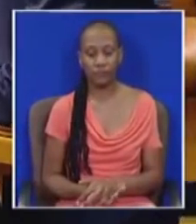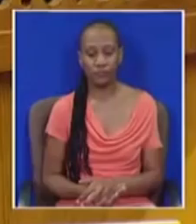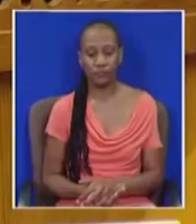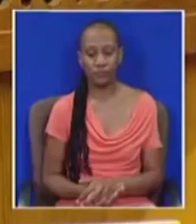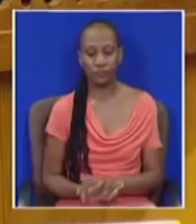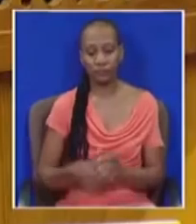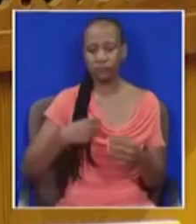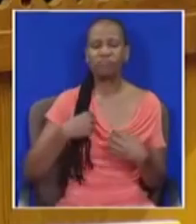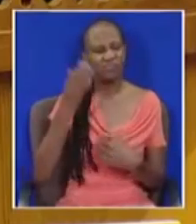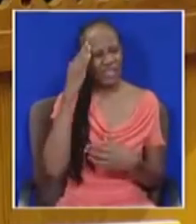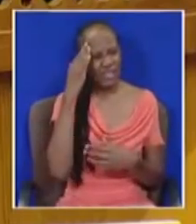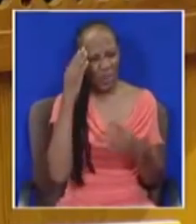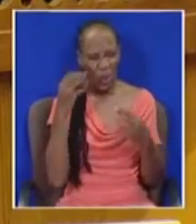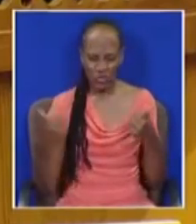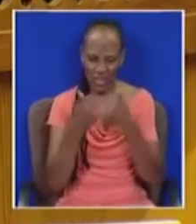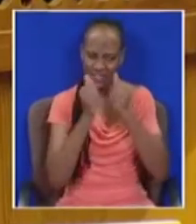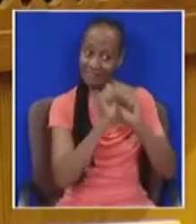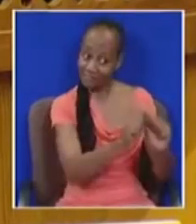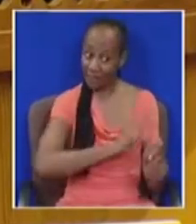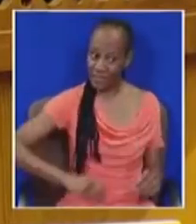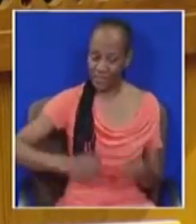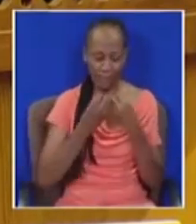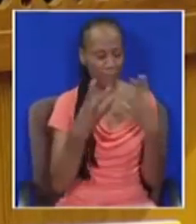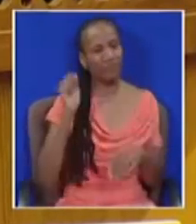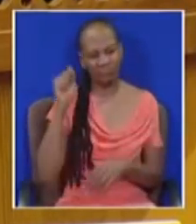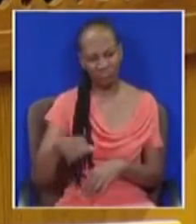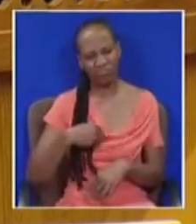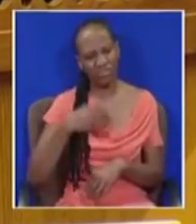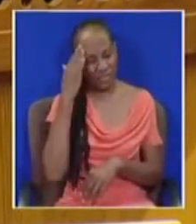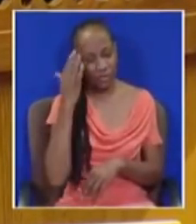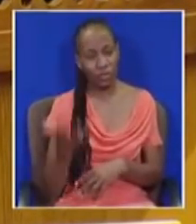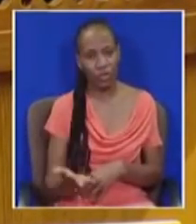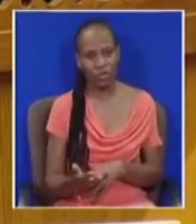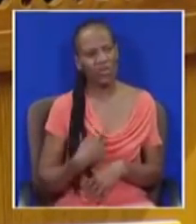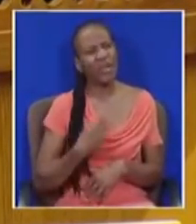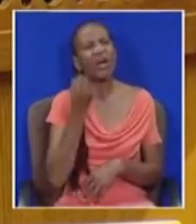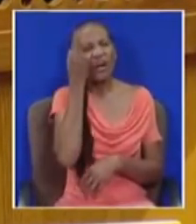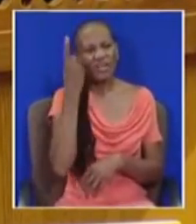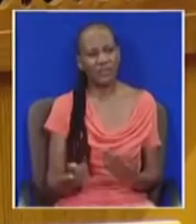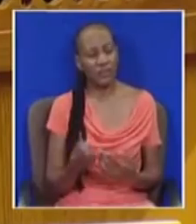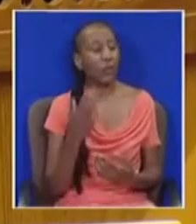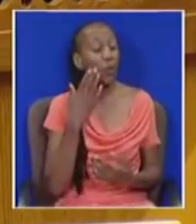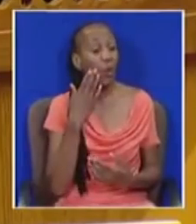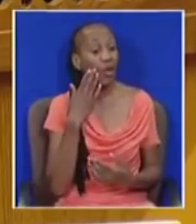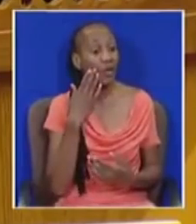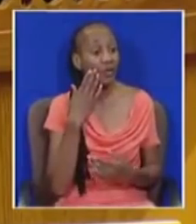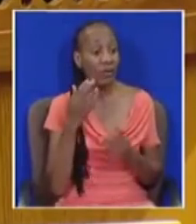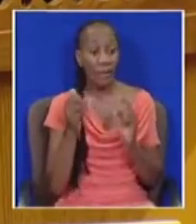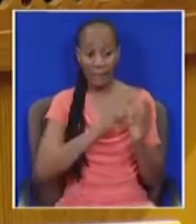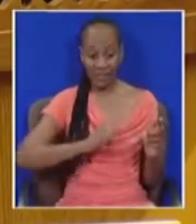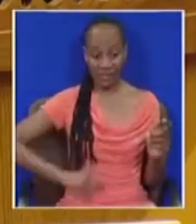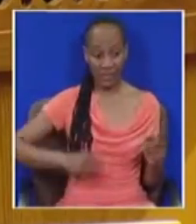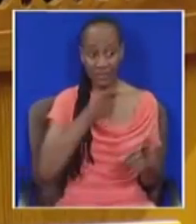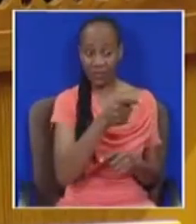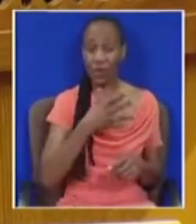We understand these constraints, and we understand why he was unable to present a meaningful agenda for